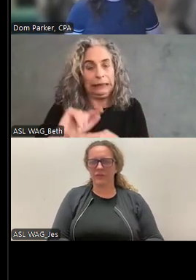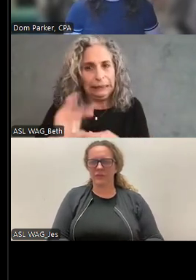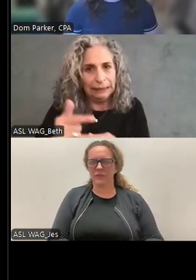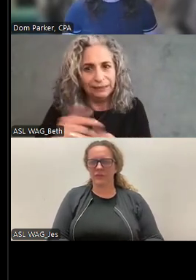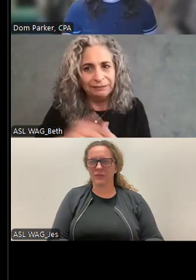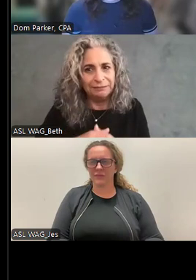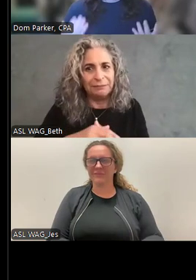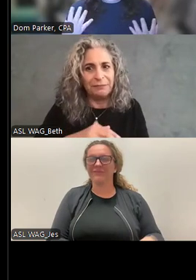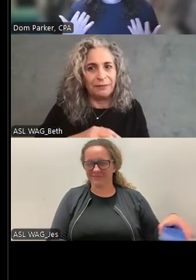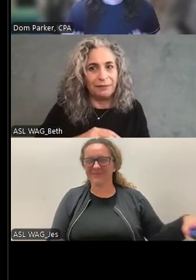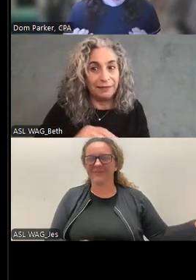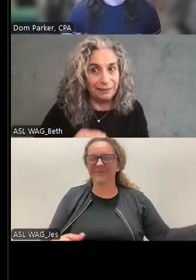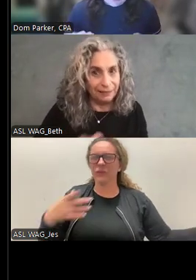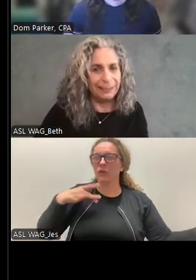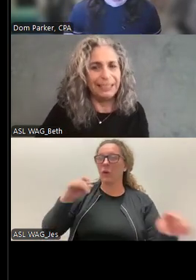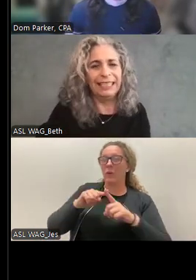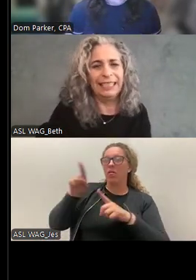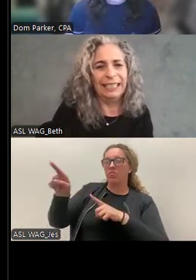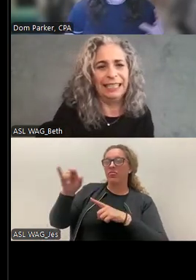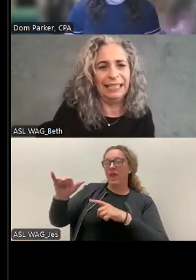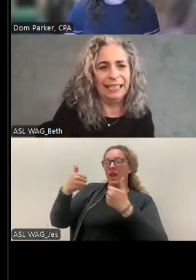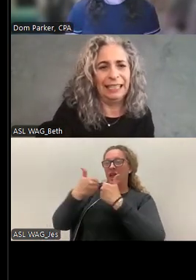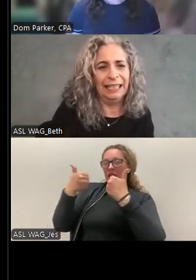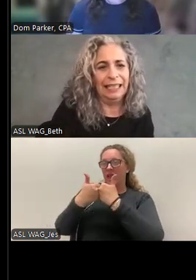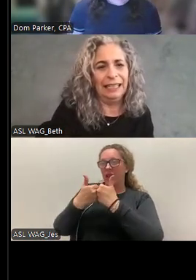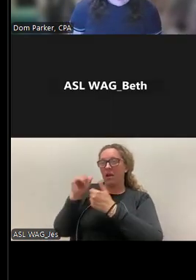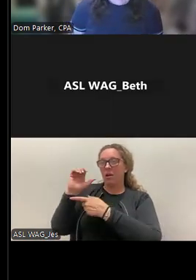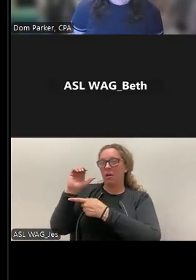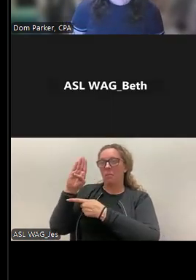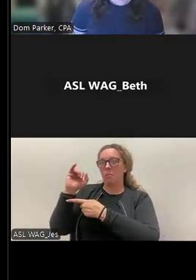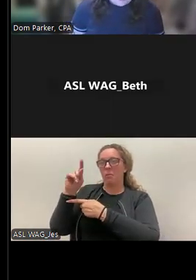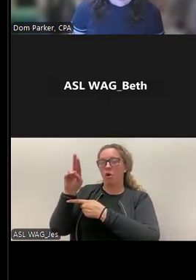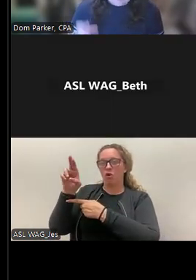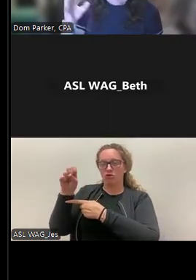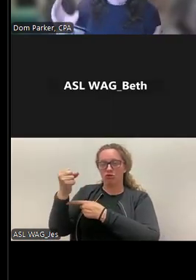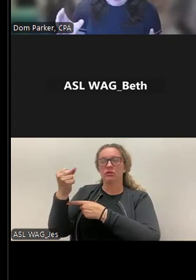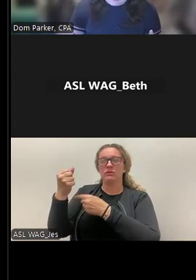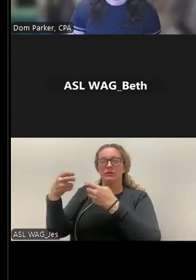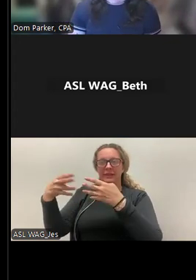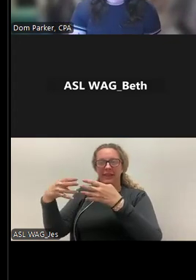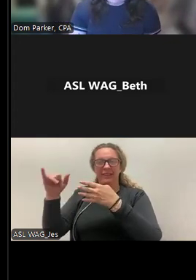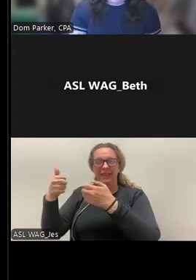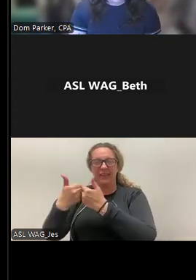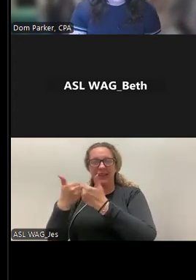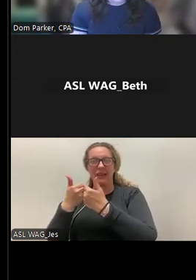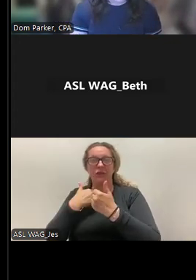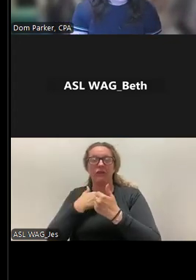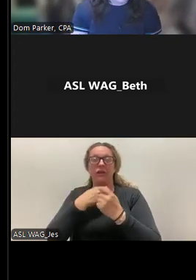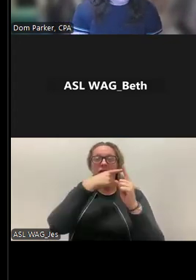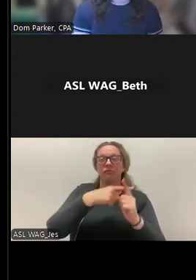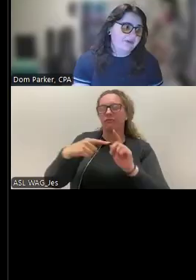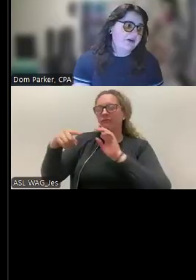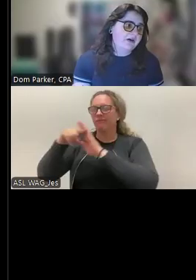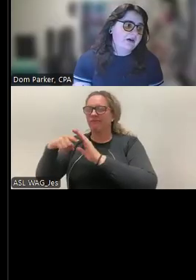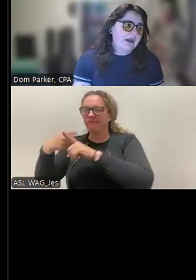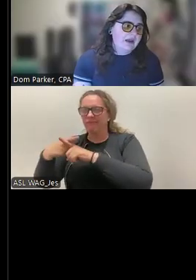with Baldur's Gate and finding the balance between all the great features it has and the issues that it has. So for